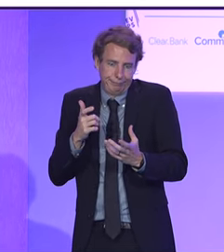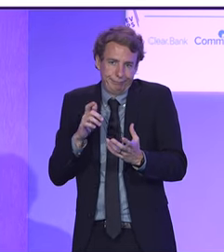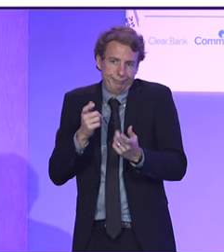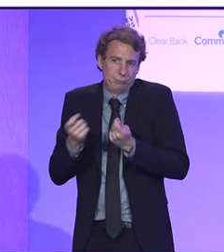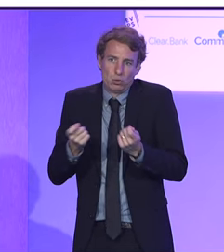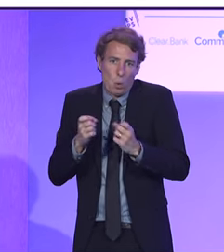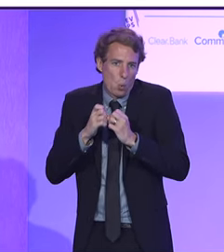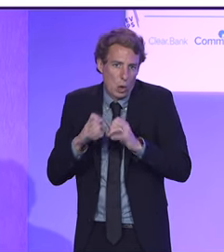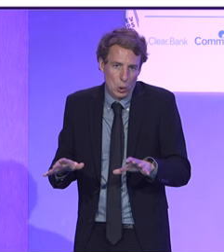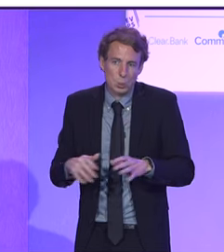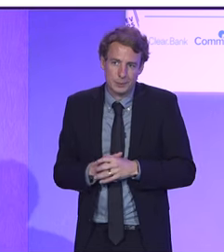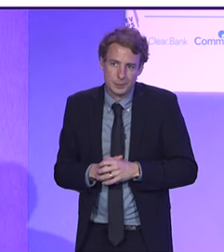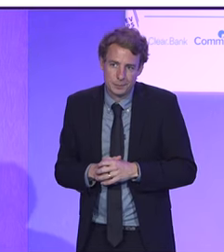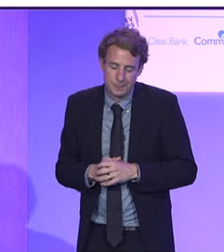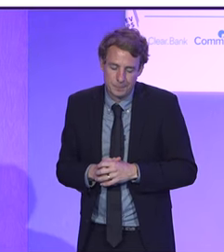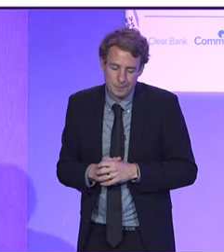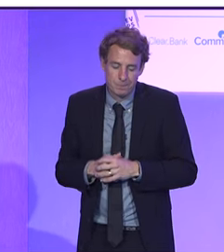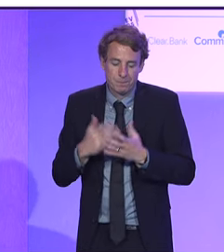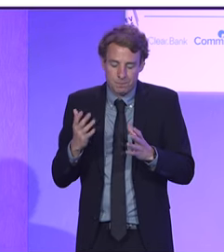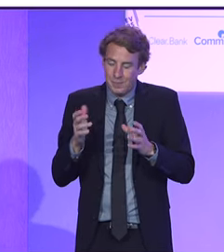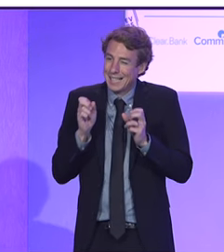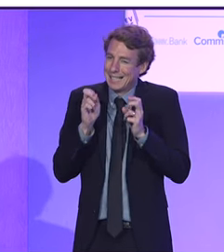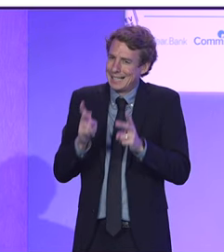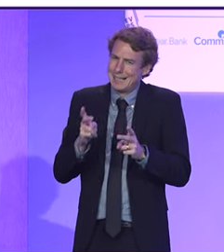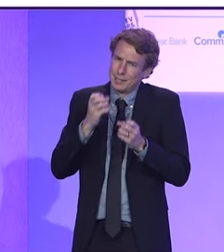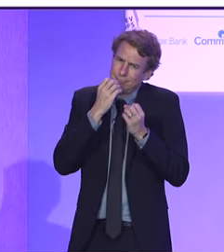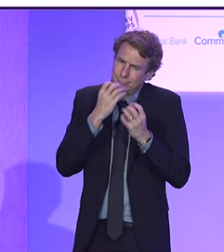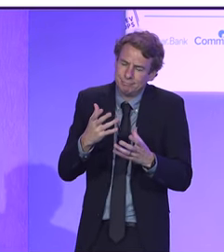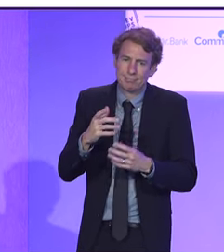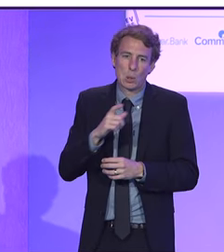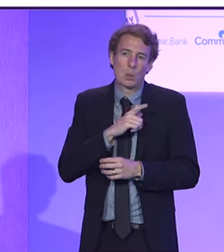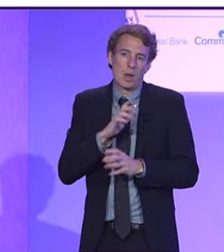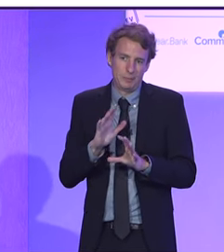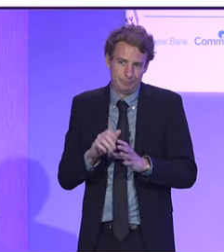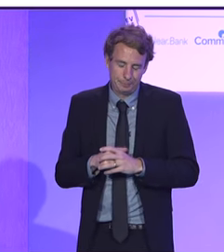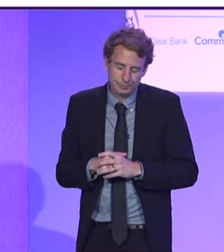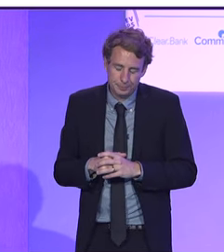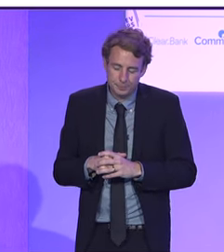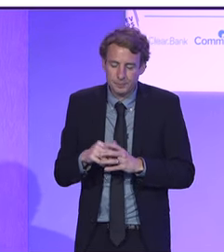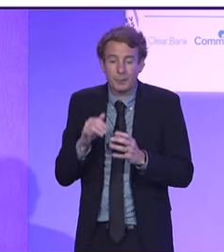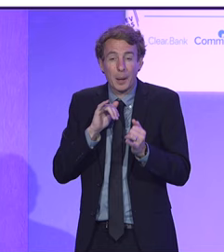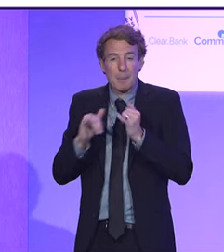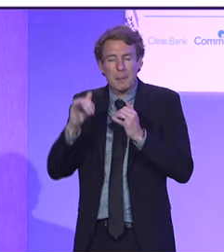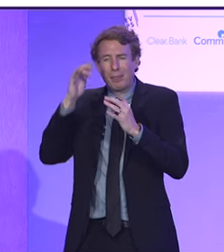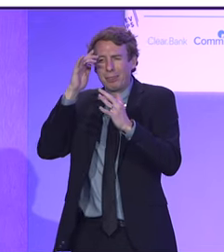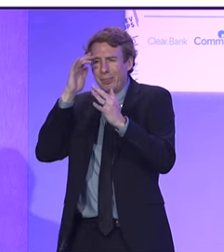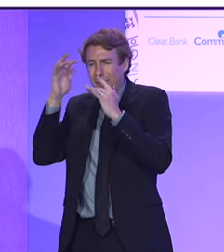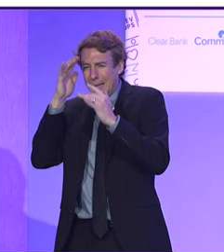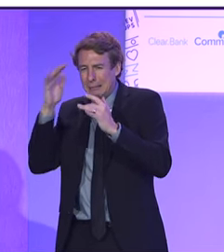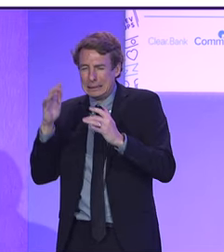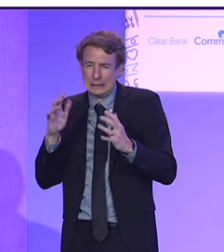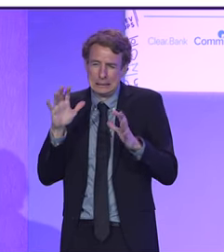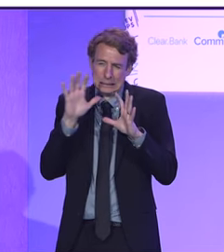Now, one of the things that I think is great about systems is that even though you don't understand like all the theory of it and you maybe lack